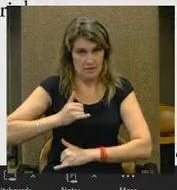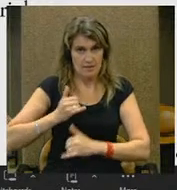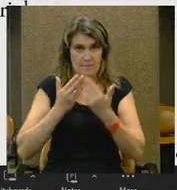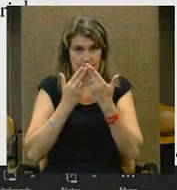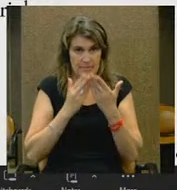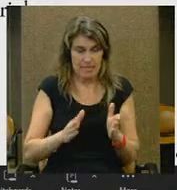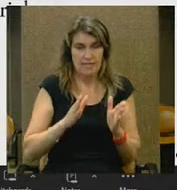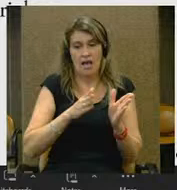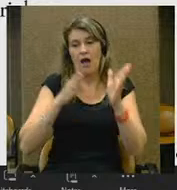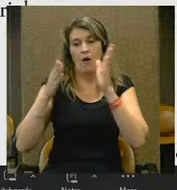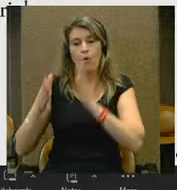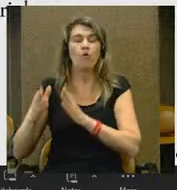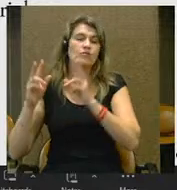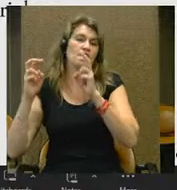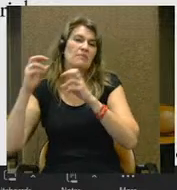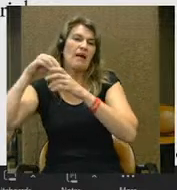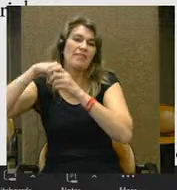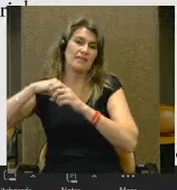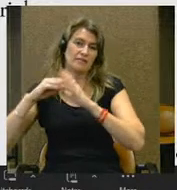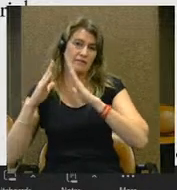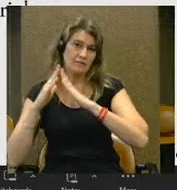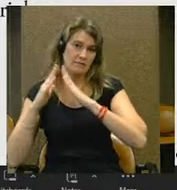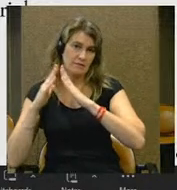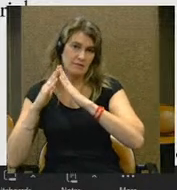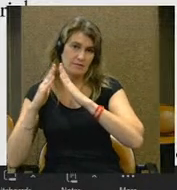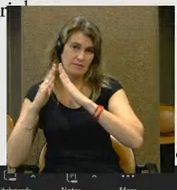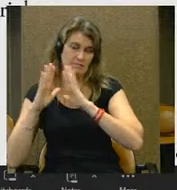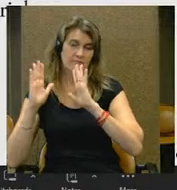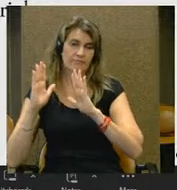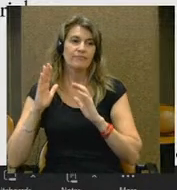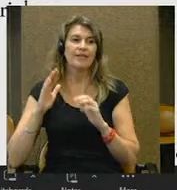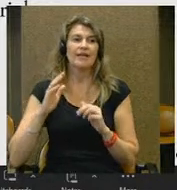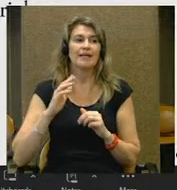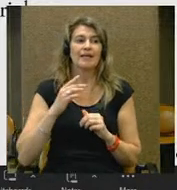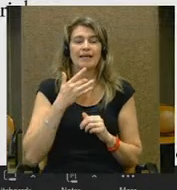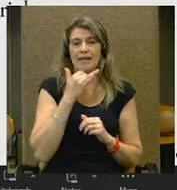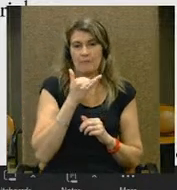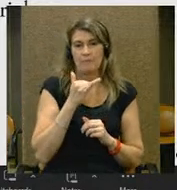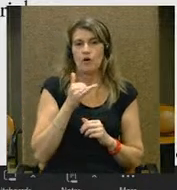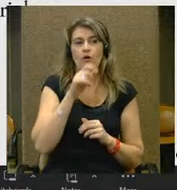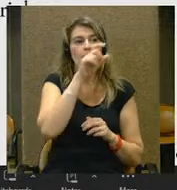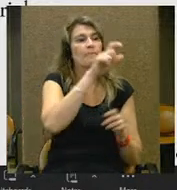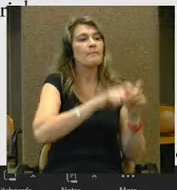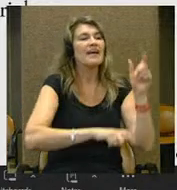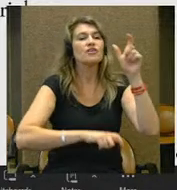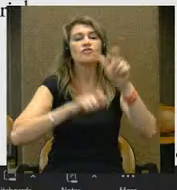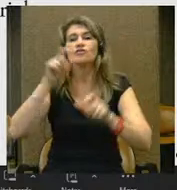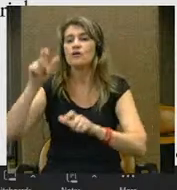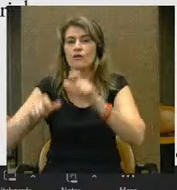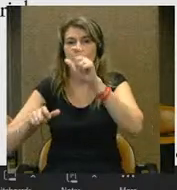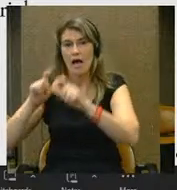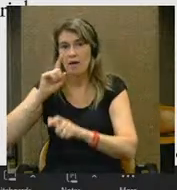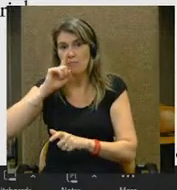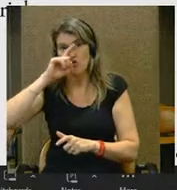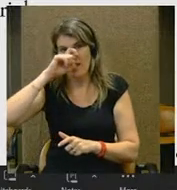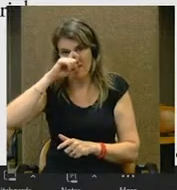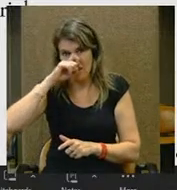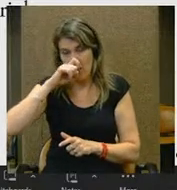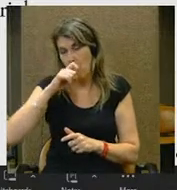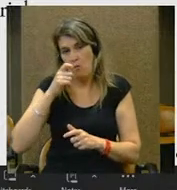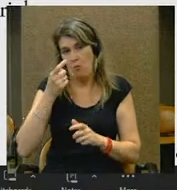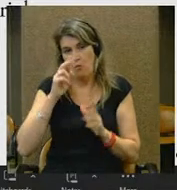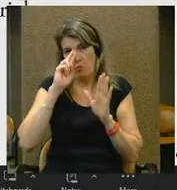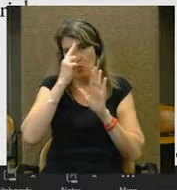the idea here is you would get all of the folks, in Montevideo or, in the rest of the country, get individuals from